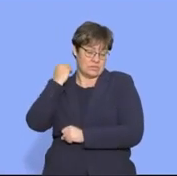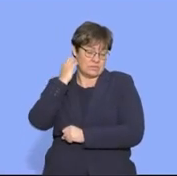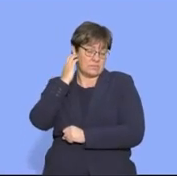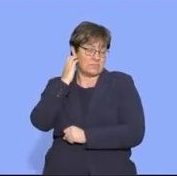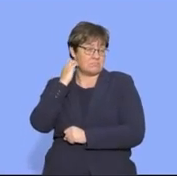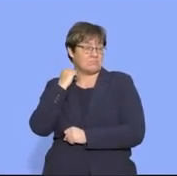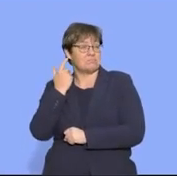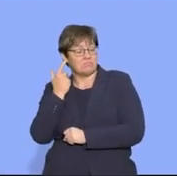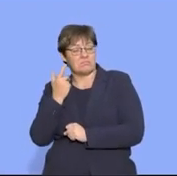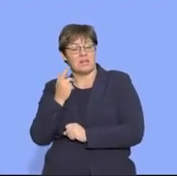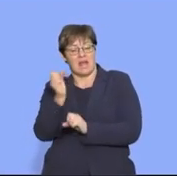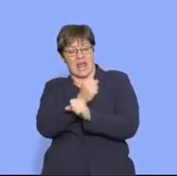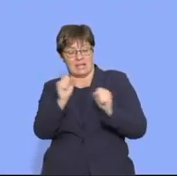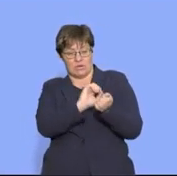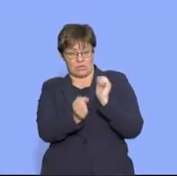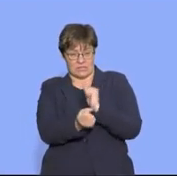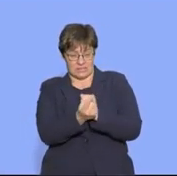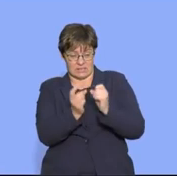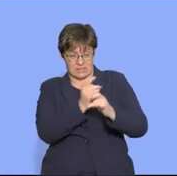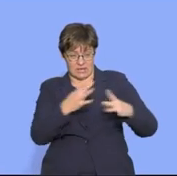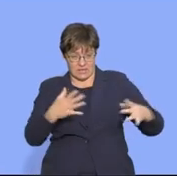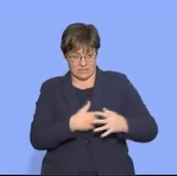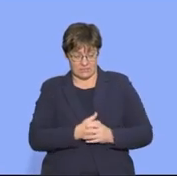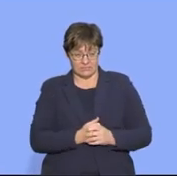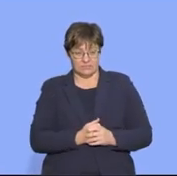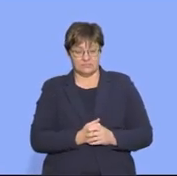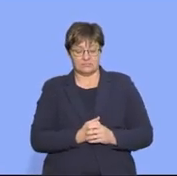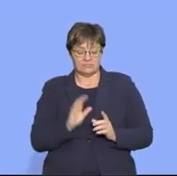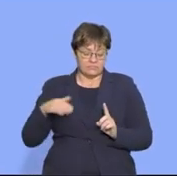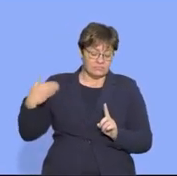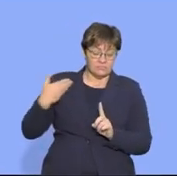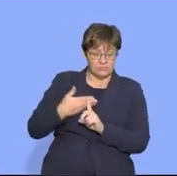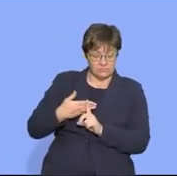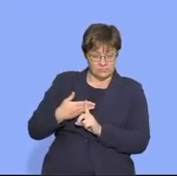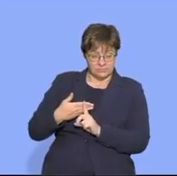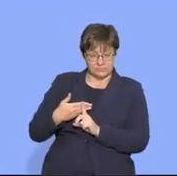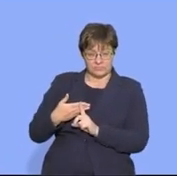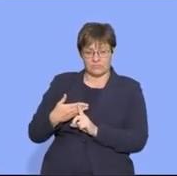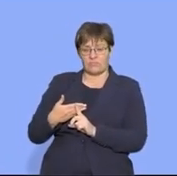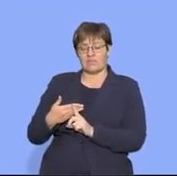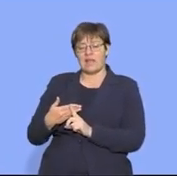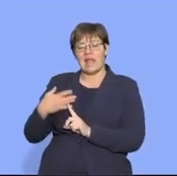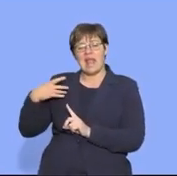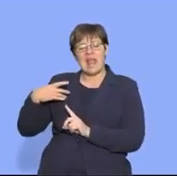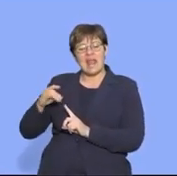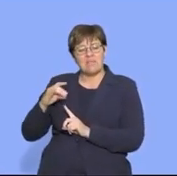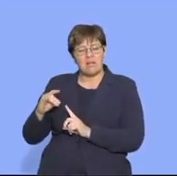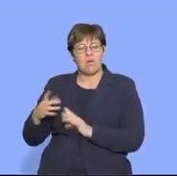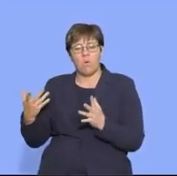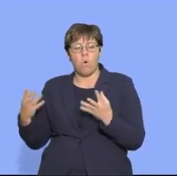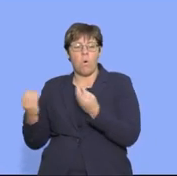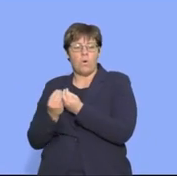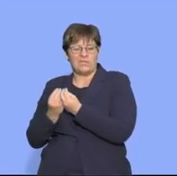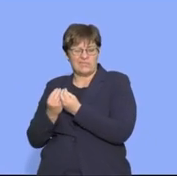years ago, which is when the Cambrian explosion started. Up till then, all of